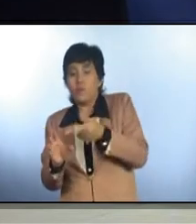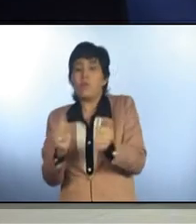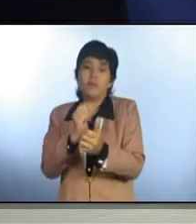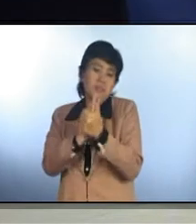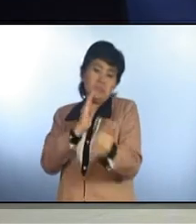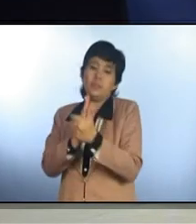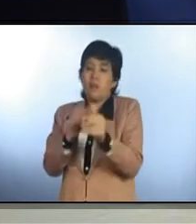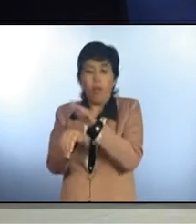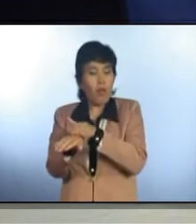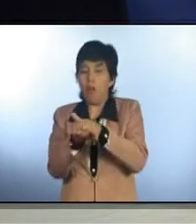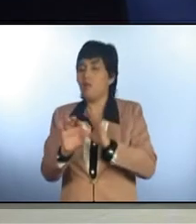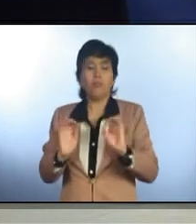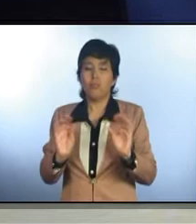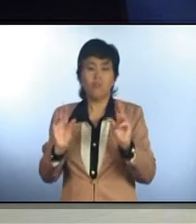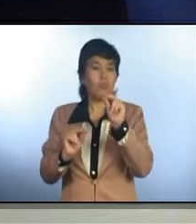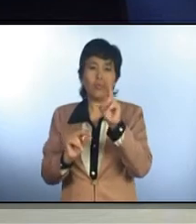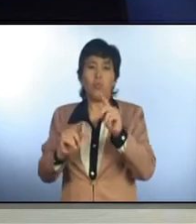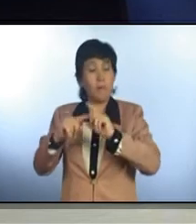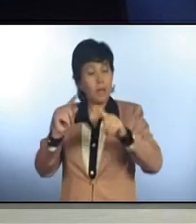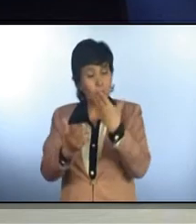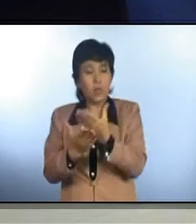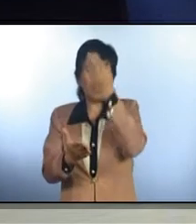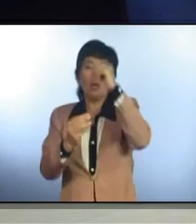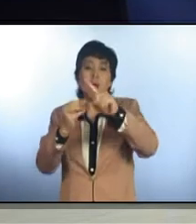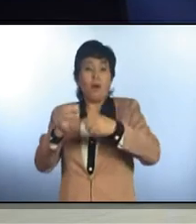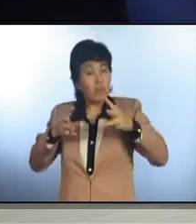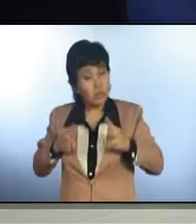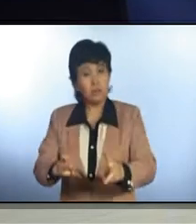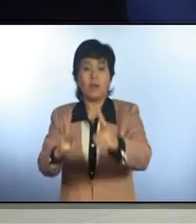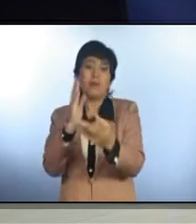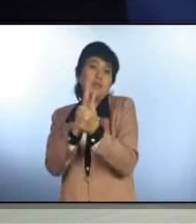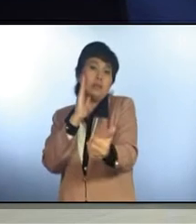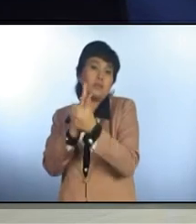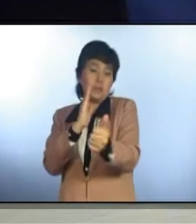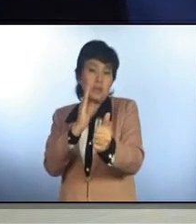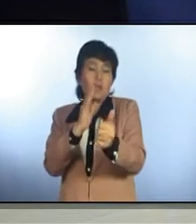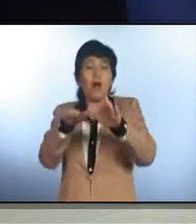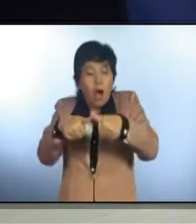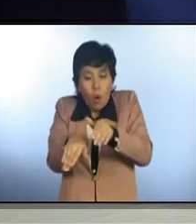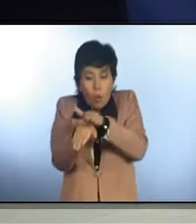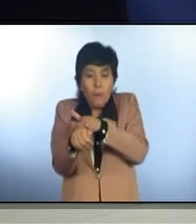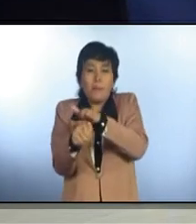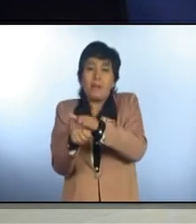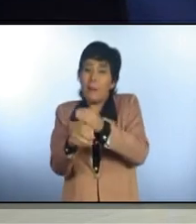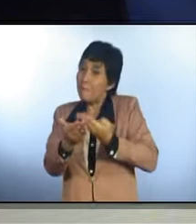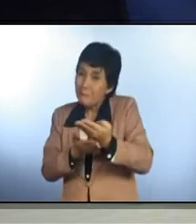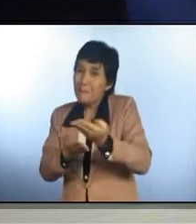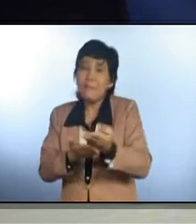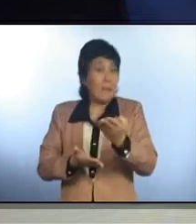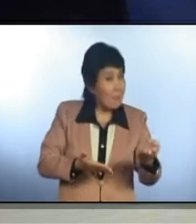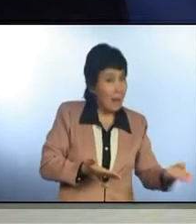skills of persuasion. I mean, over time, you learn the methods and the skills toward persuading others to buy your